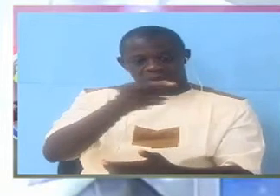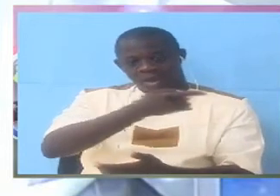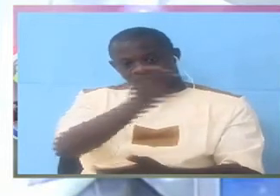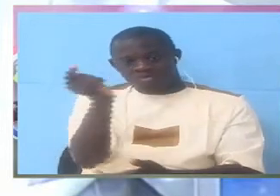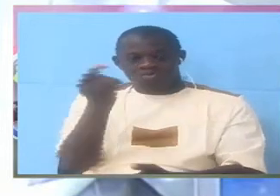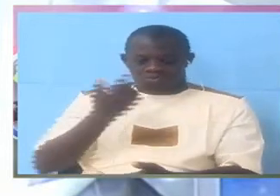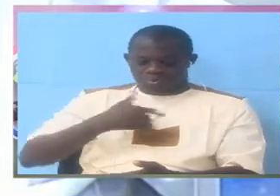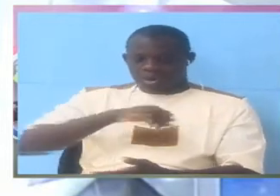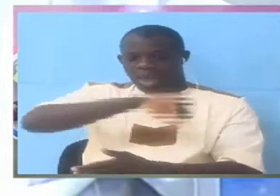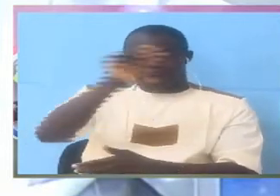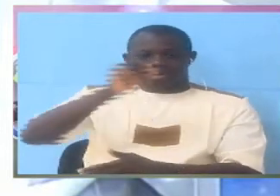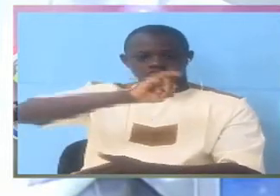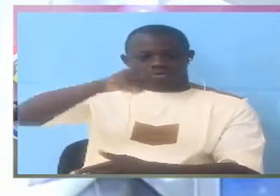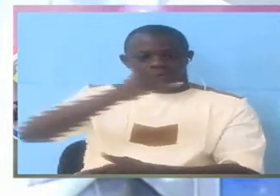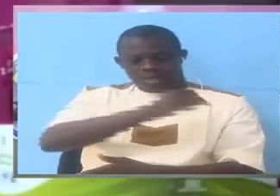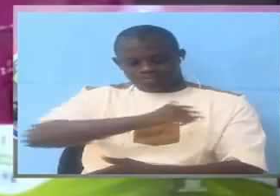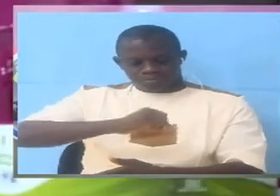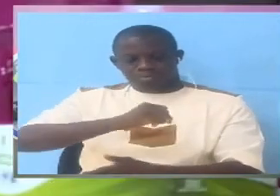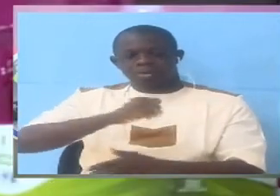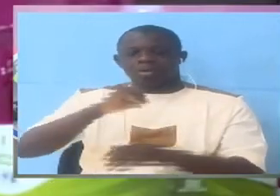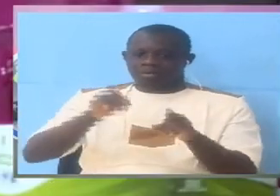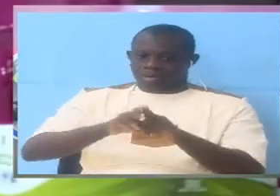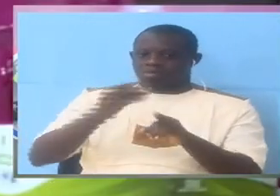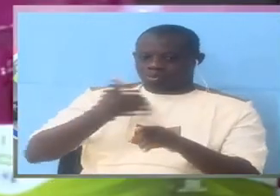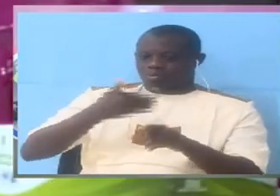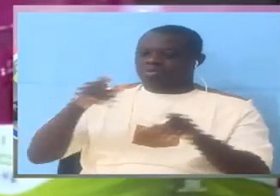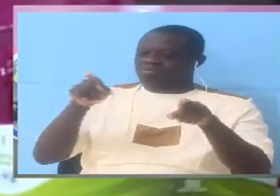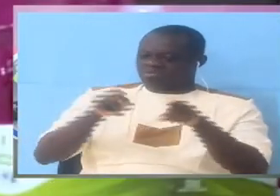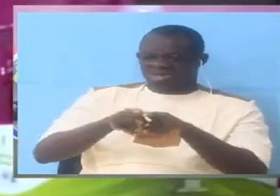people and junglers are similar. I think the